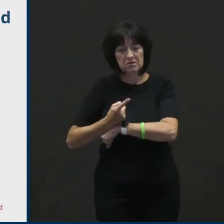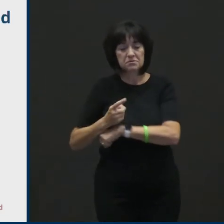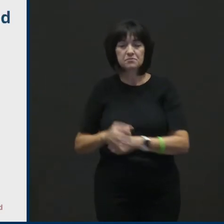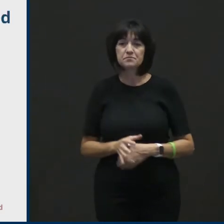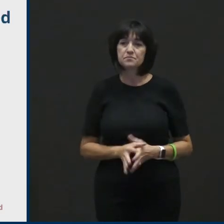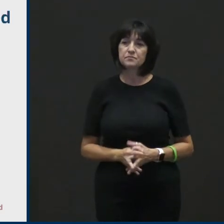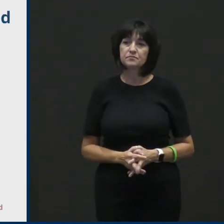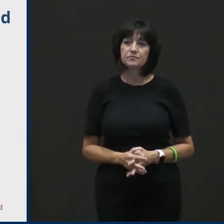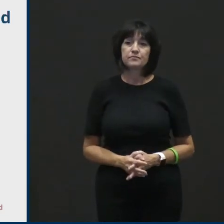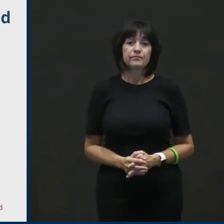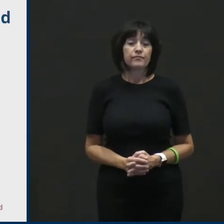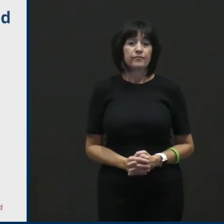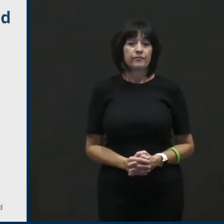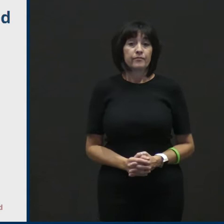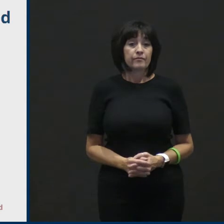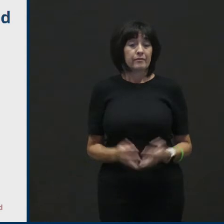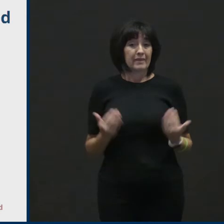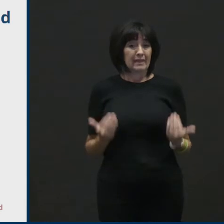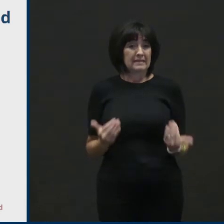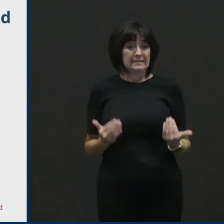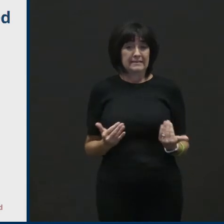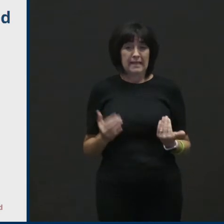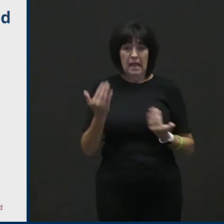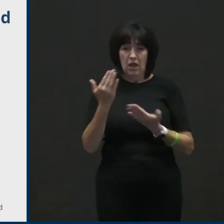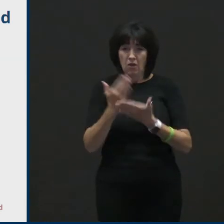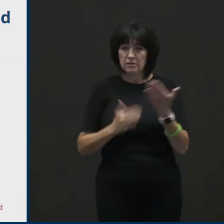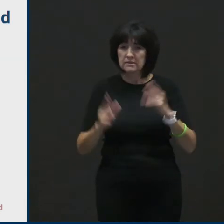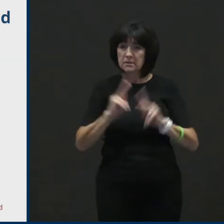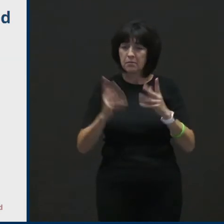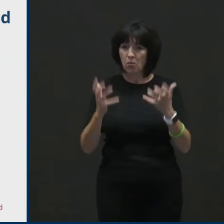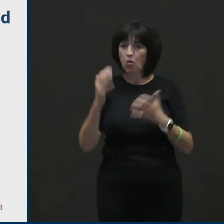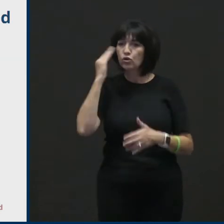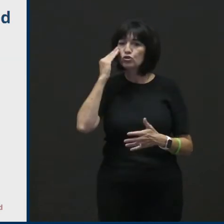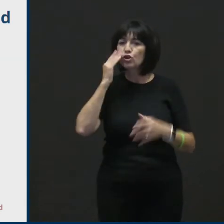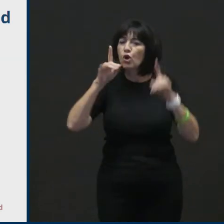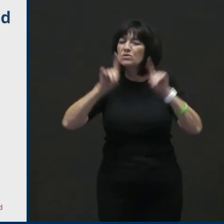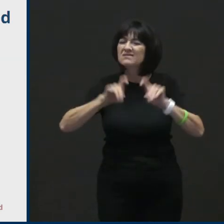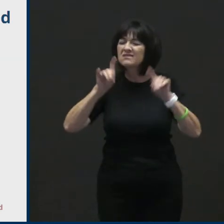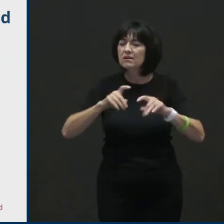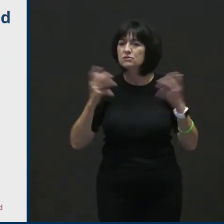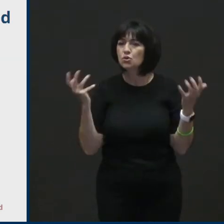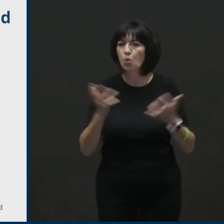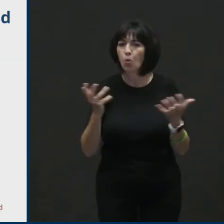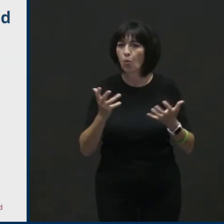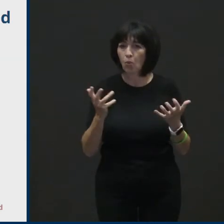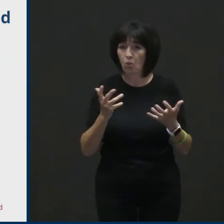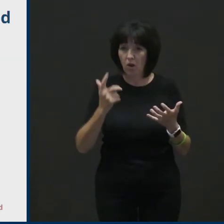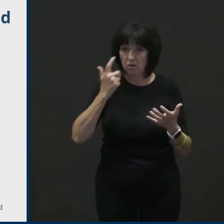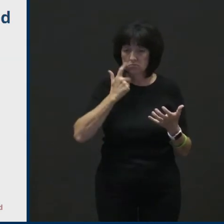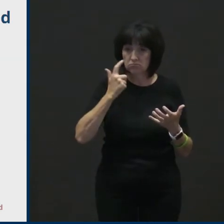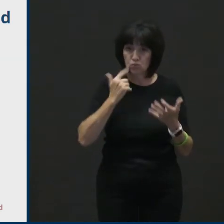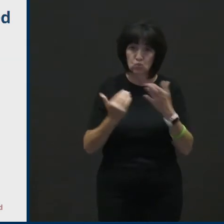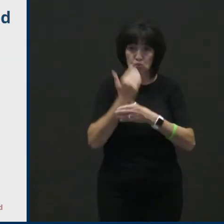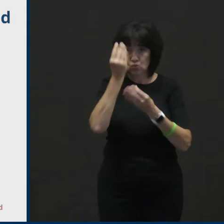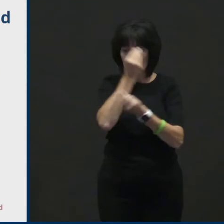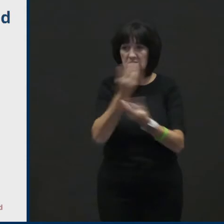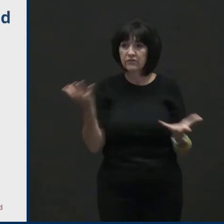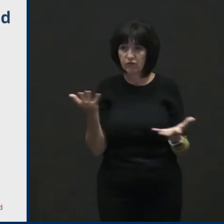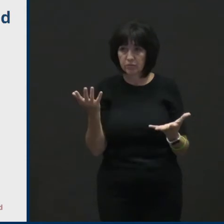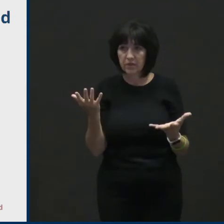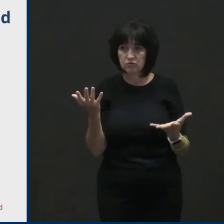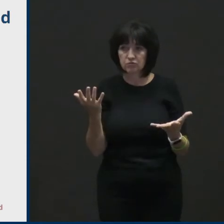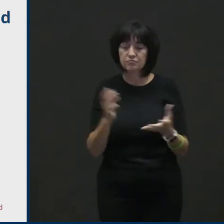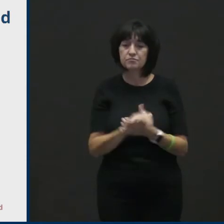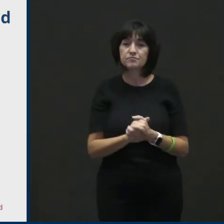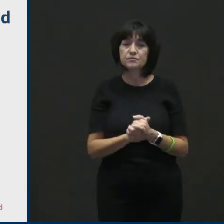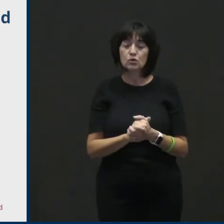are we with testing? A lot's been done, and there's a lot more to do. We talked about the tests for school staff, the teachers, faculty, and